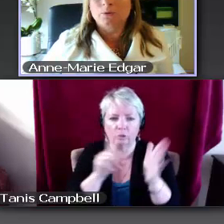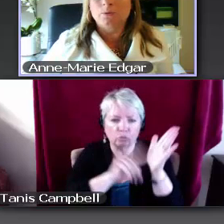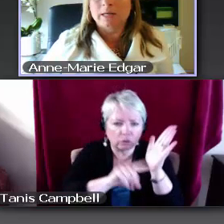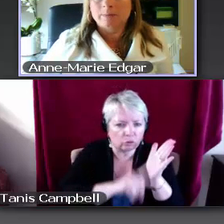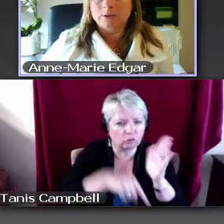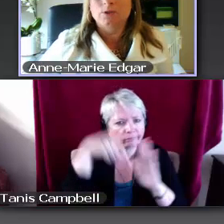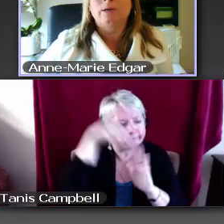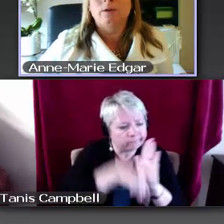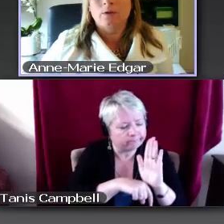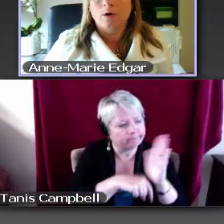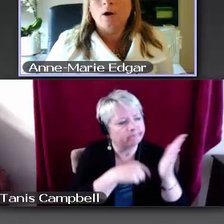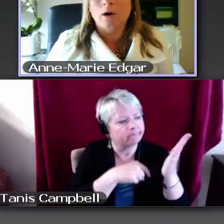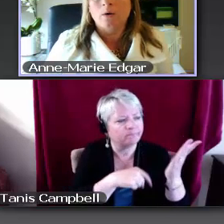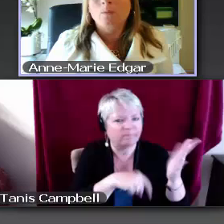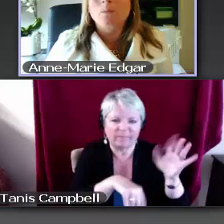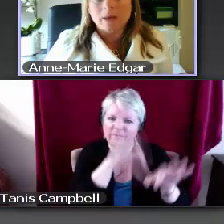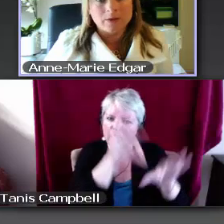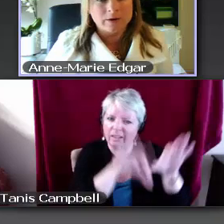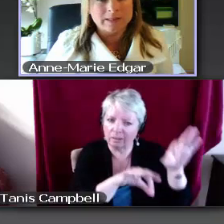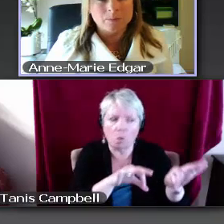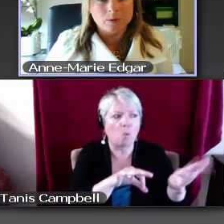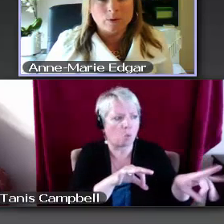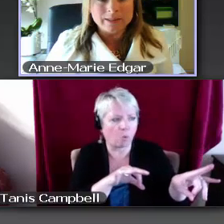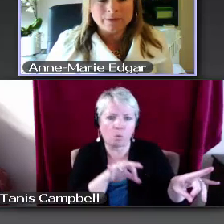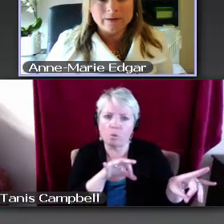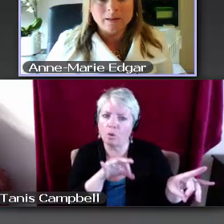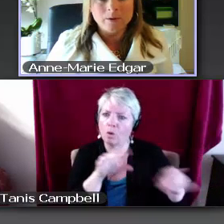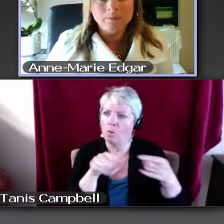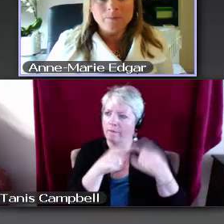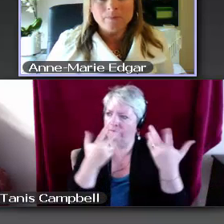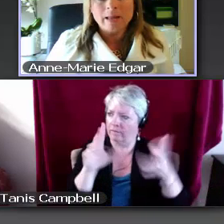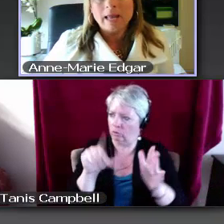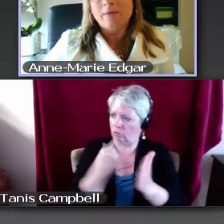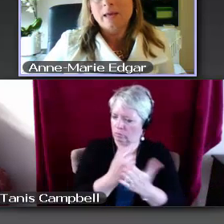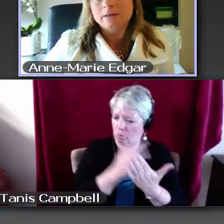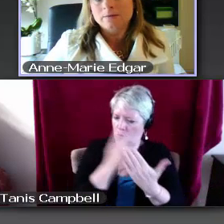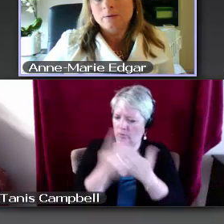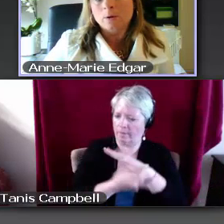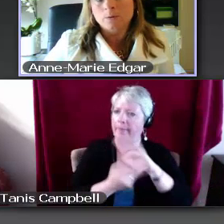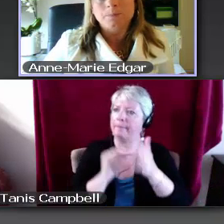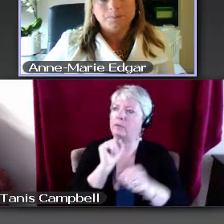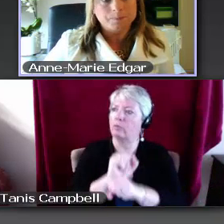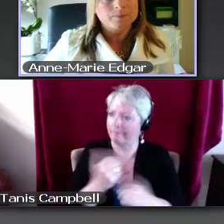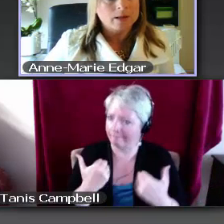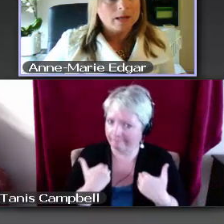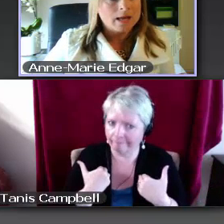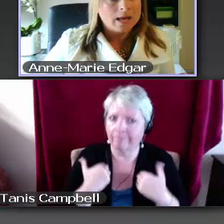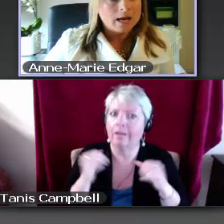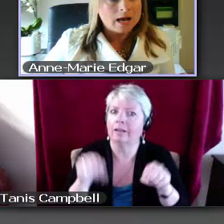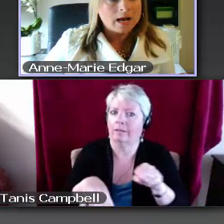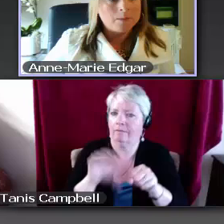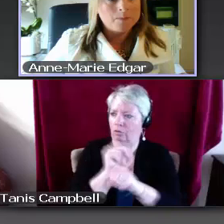able to demonstrate that there is employment available at the end of the road.